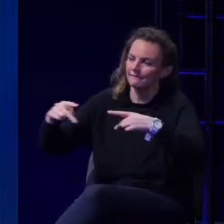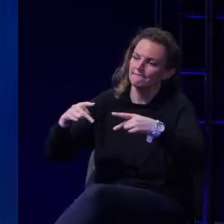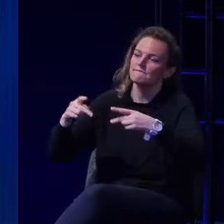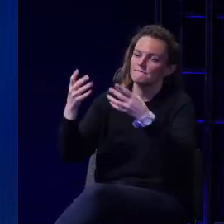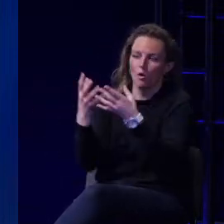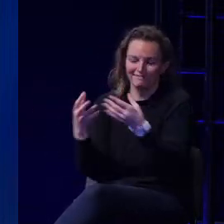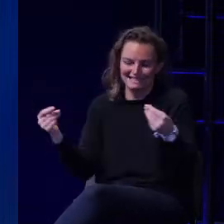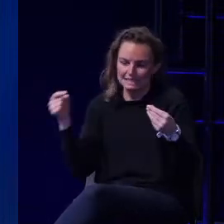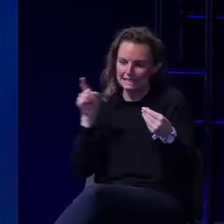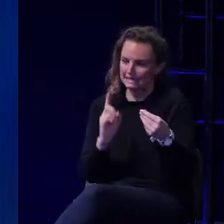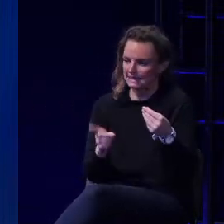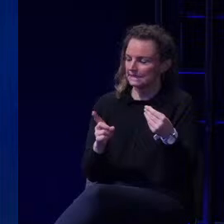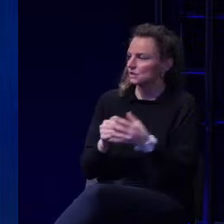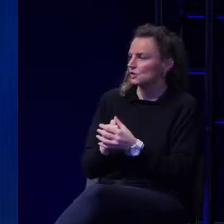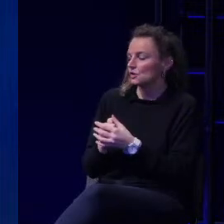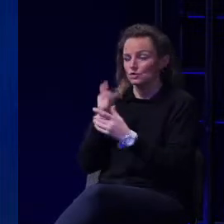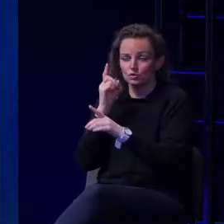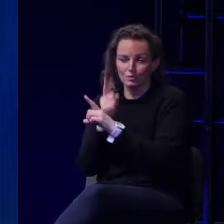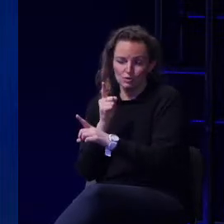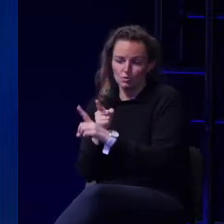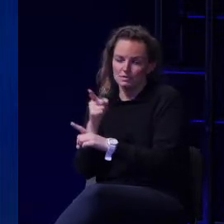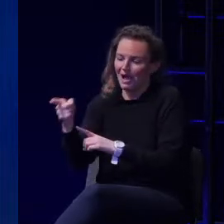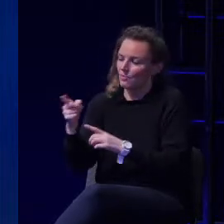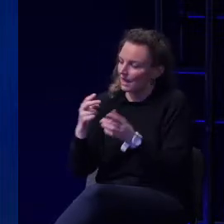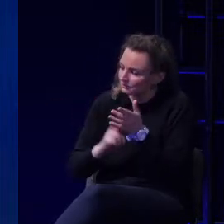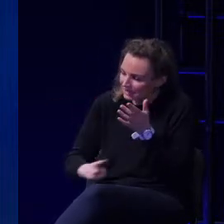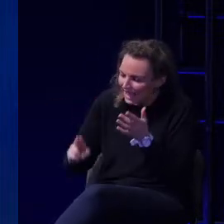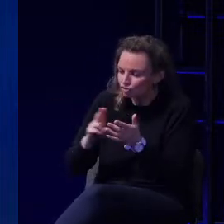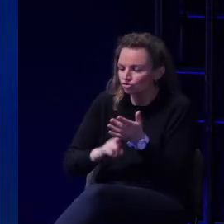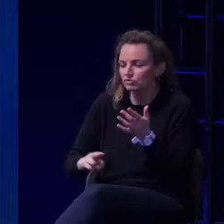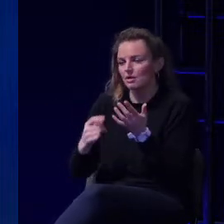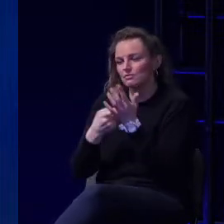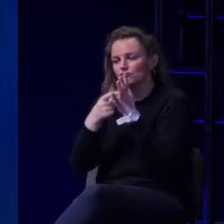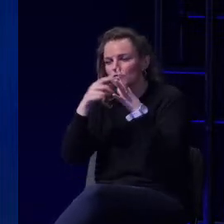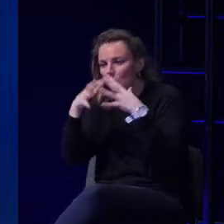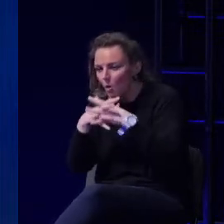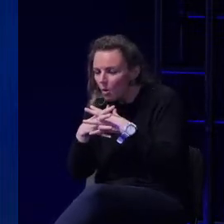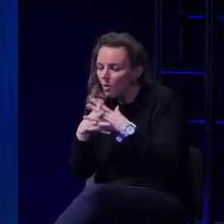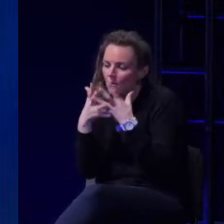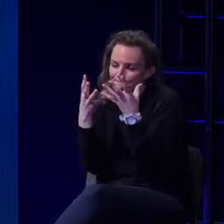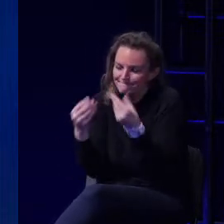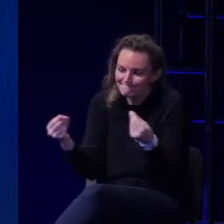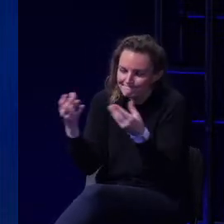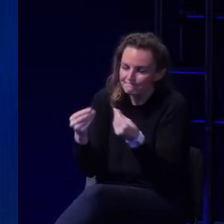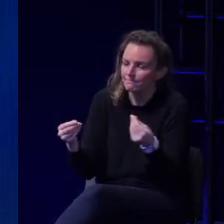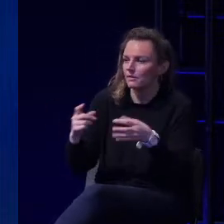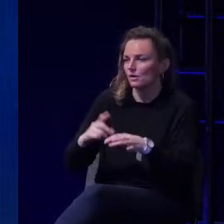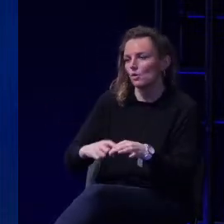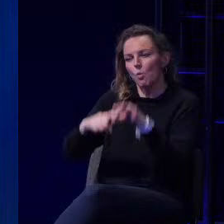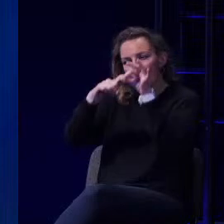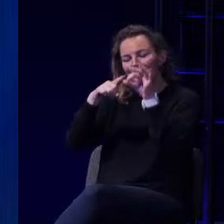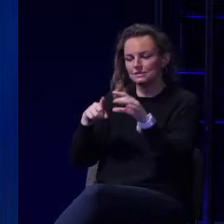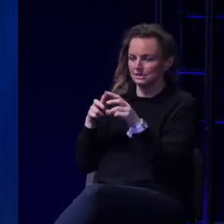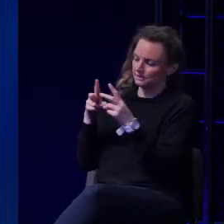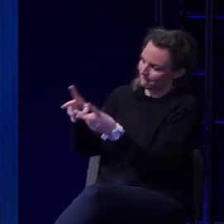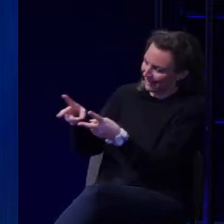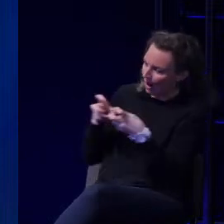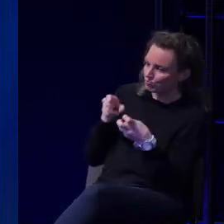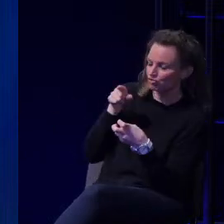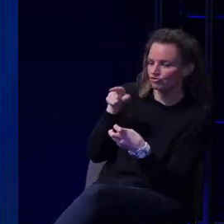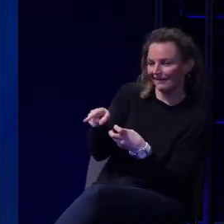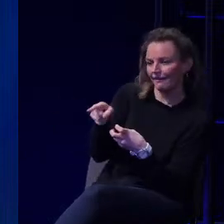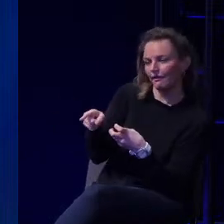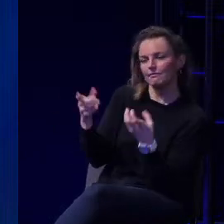just talked about that rawness, that observational documentary quality of just like capturing that, you know,